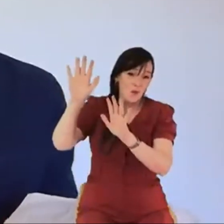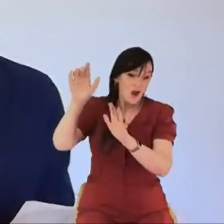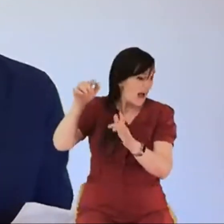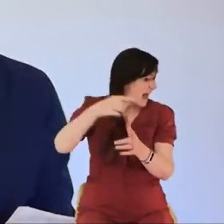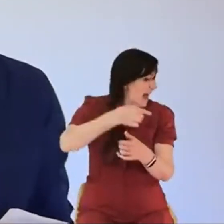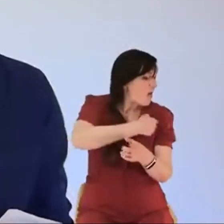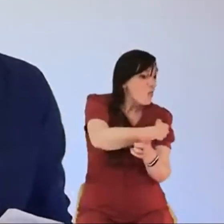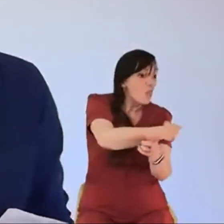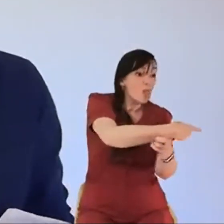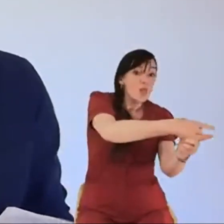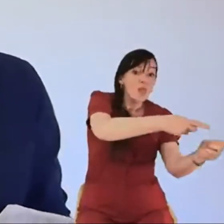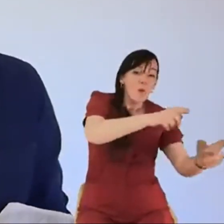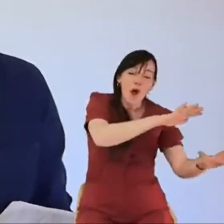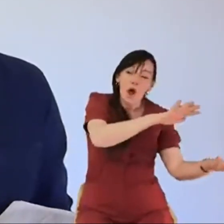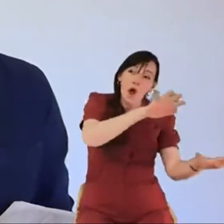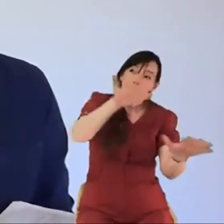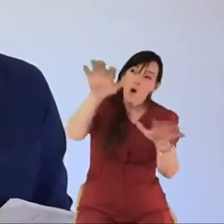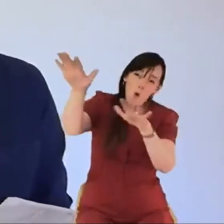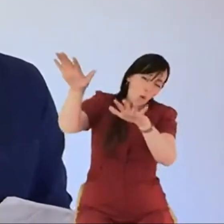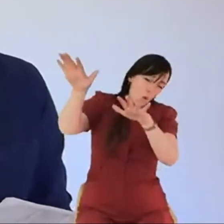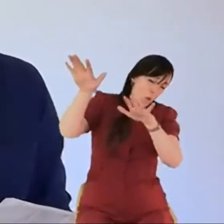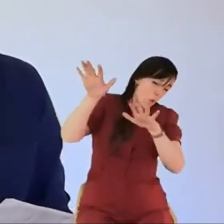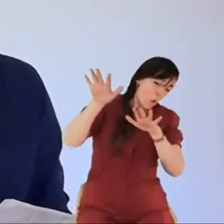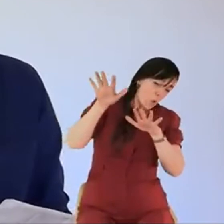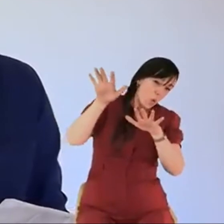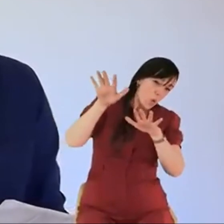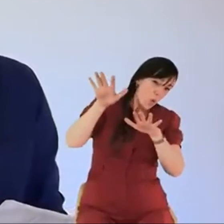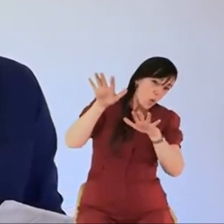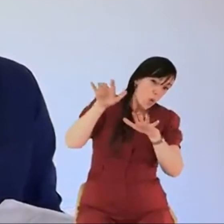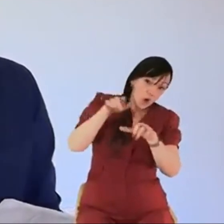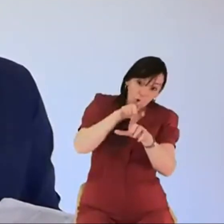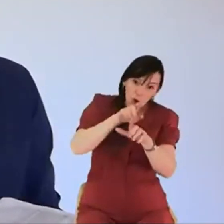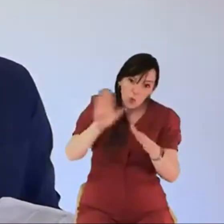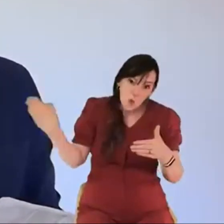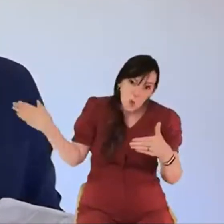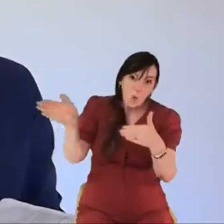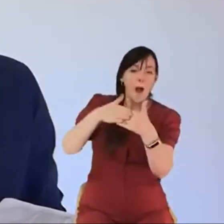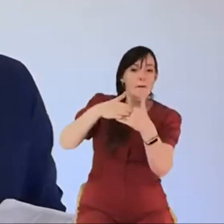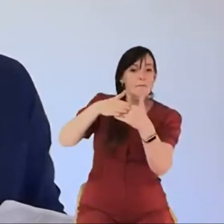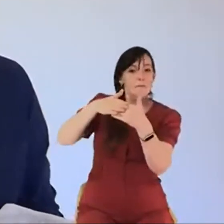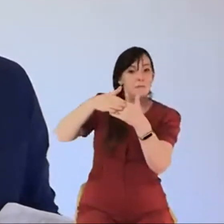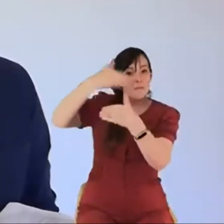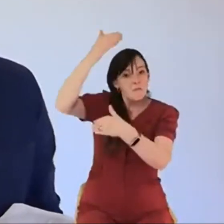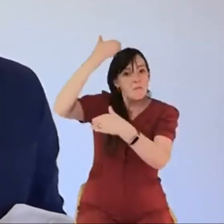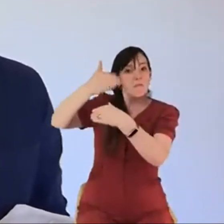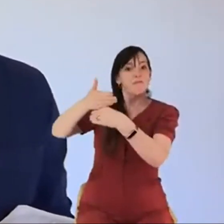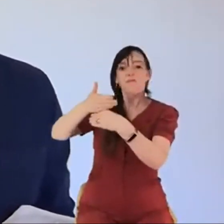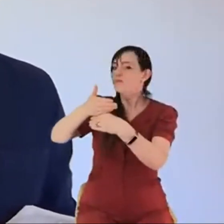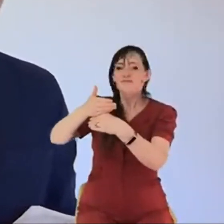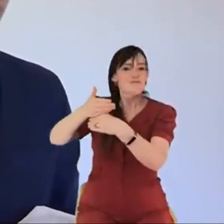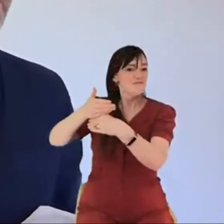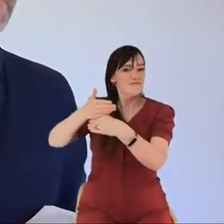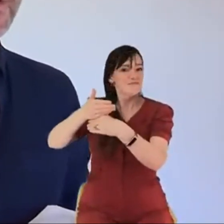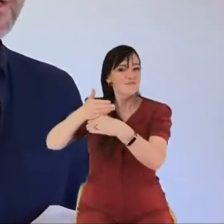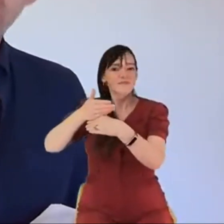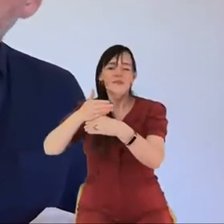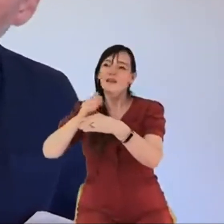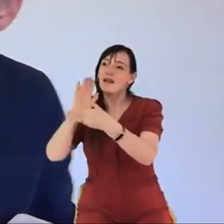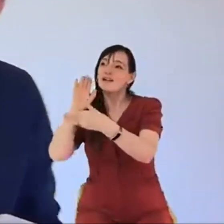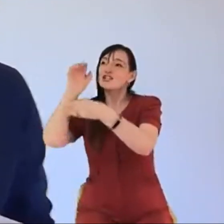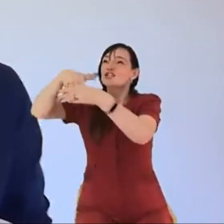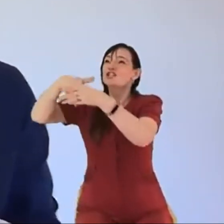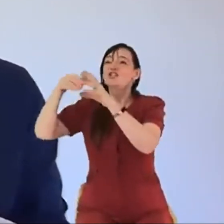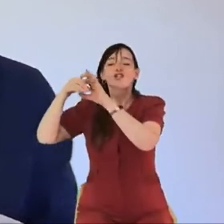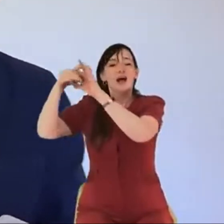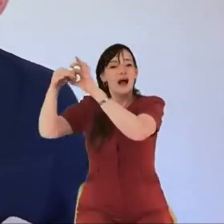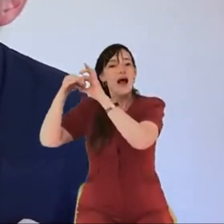world sees his brilliance you will not be shut out you will share in it people